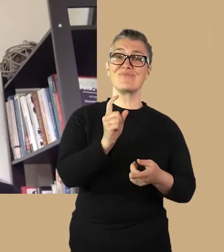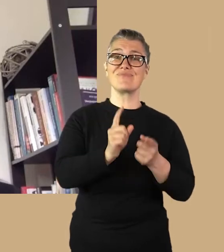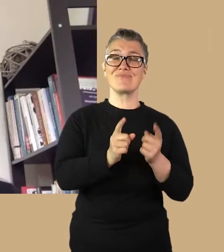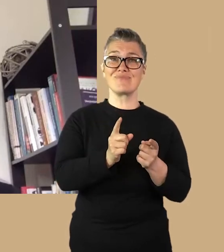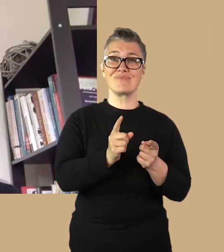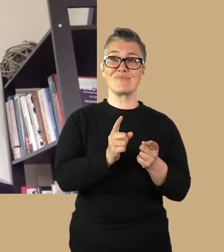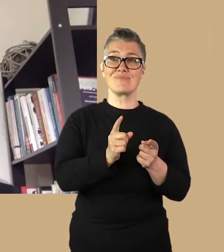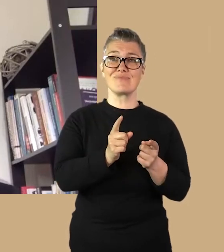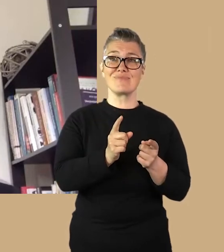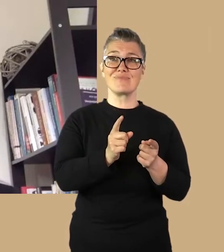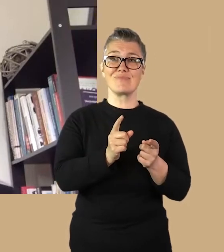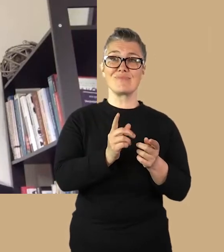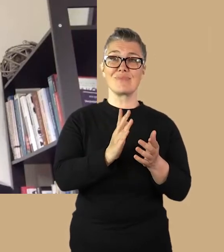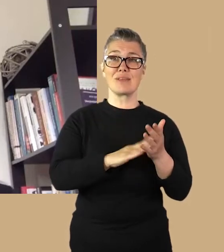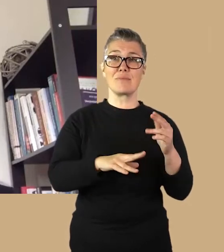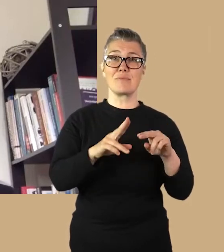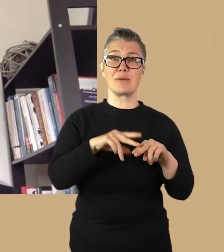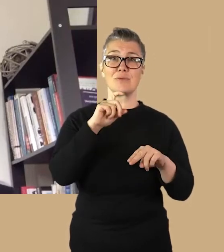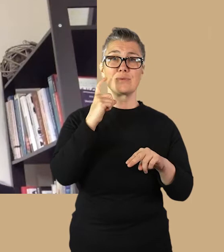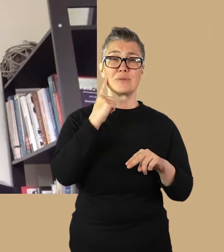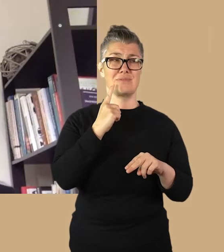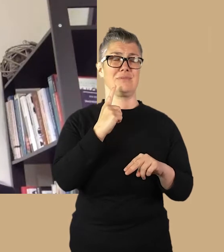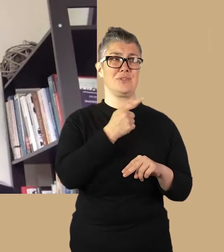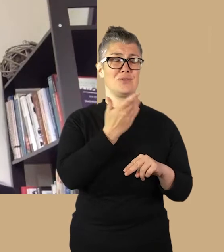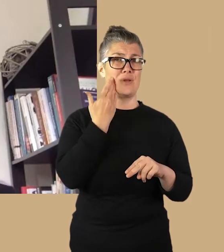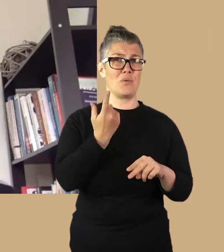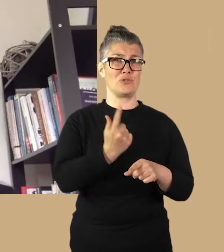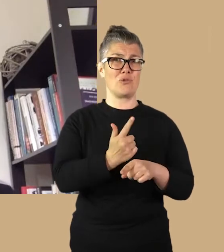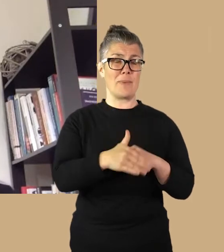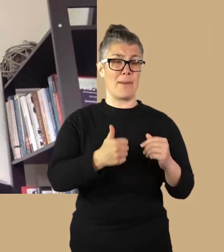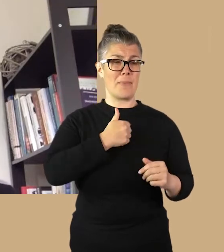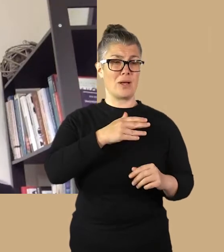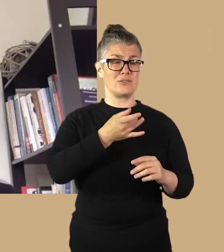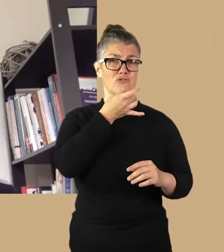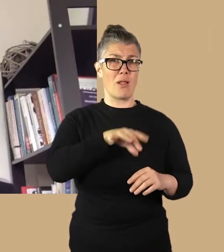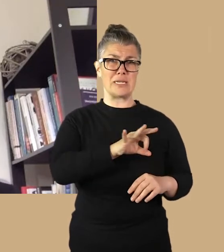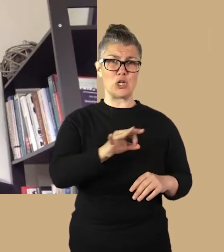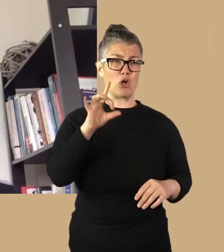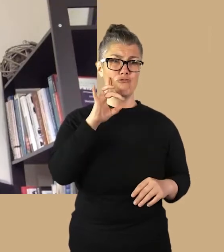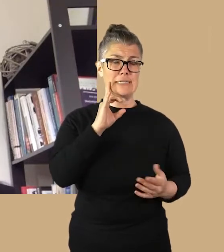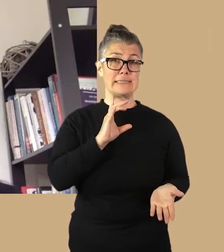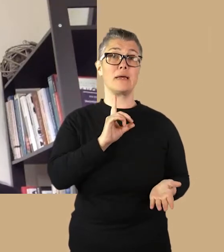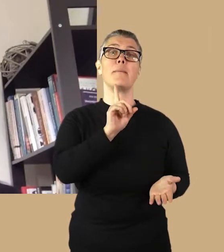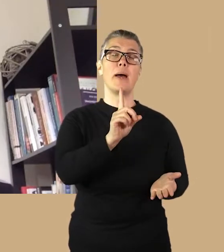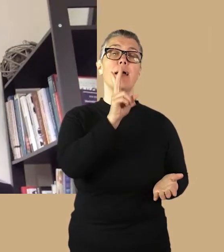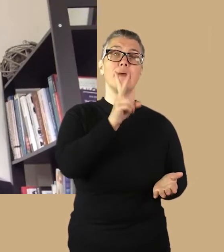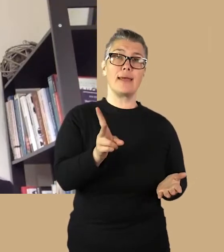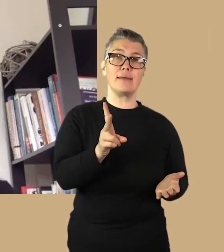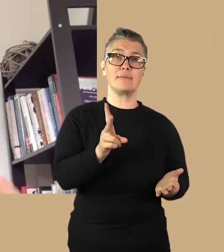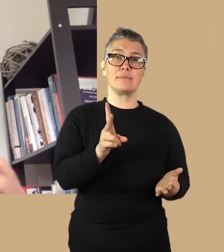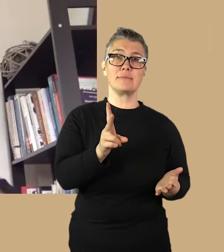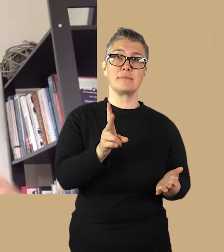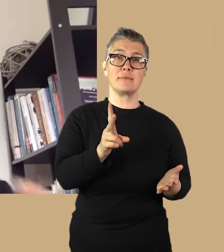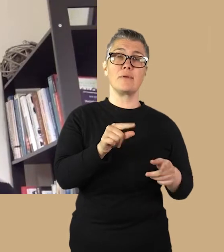will think that, oh, she doesn't know what she's talking about. My child isn't crazy. But again, being